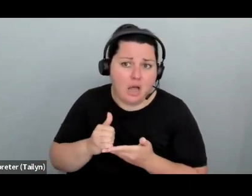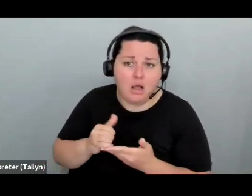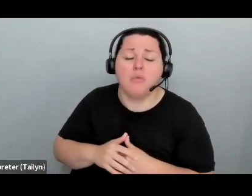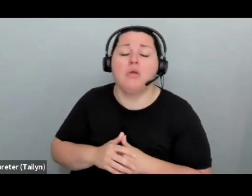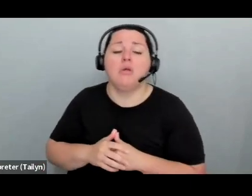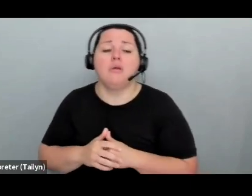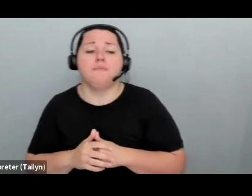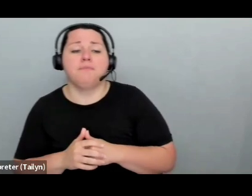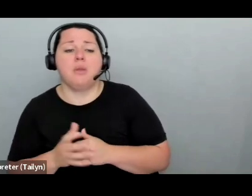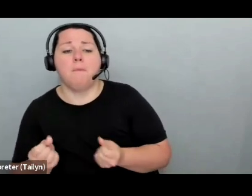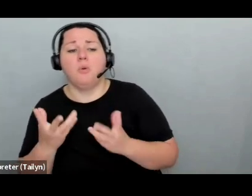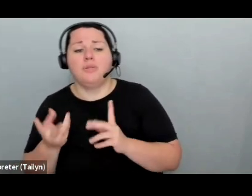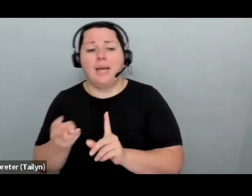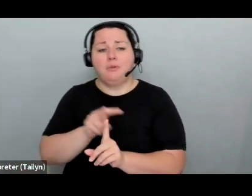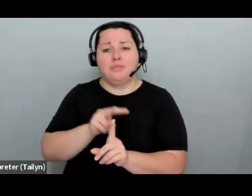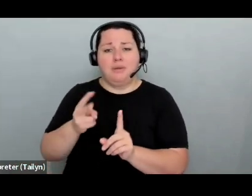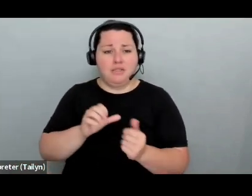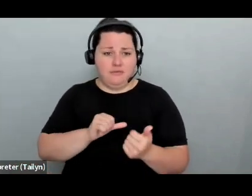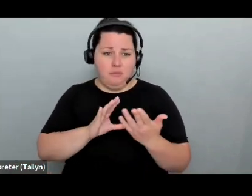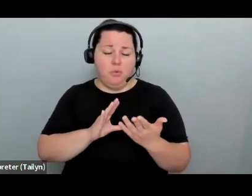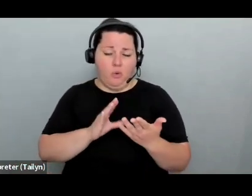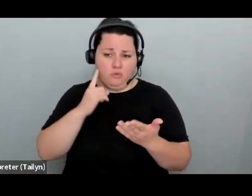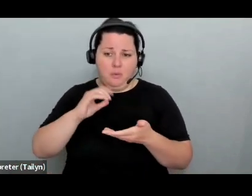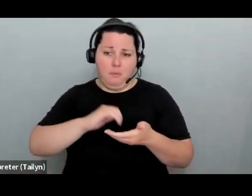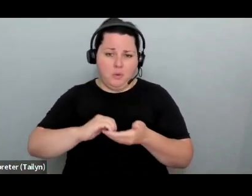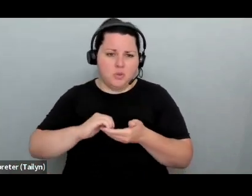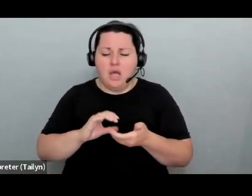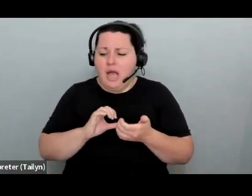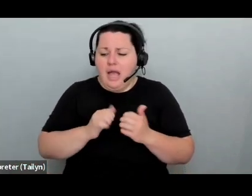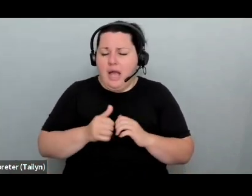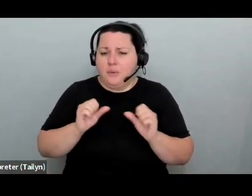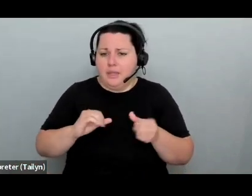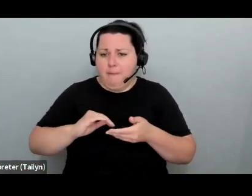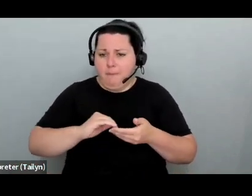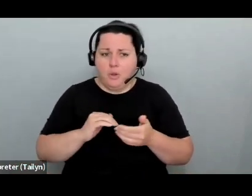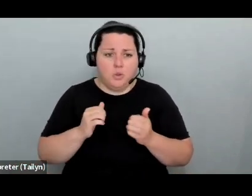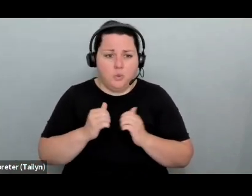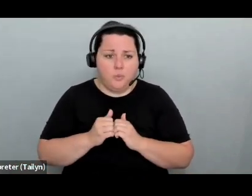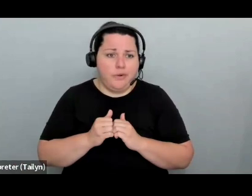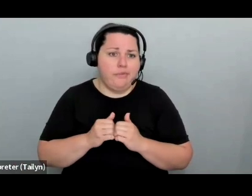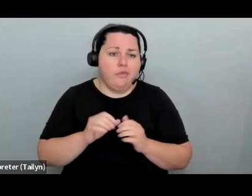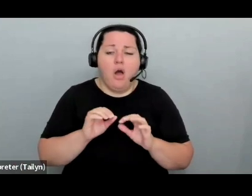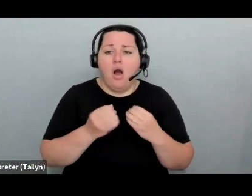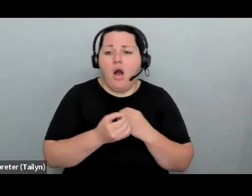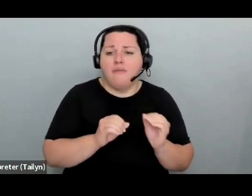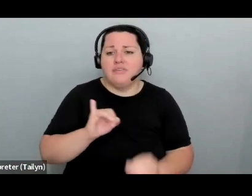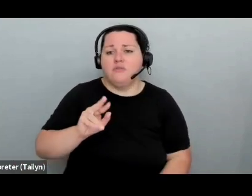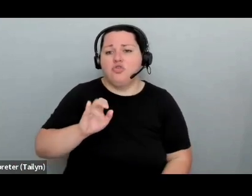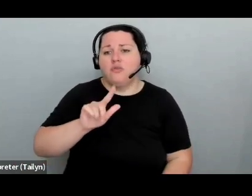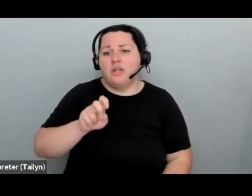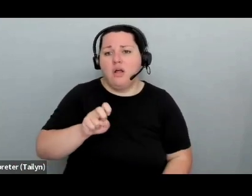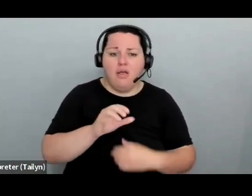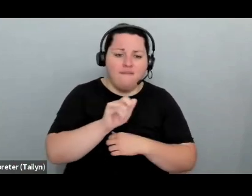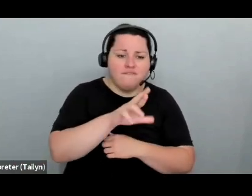a perspective approach and partnership. And really, how do you partner with the Office of Juvenile Affairs or the Child Welfare